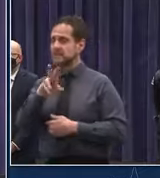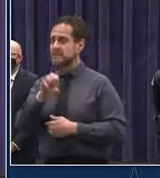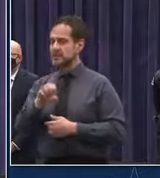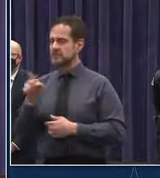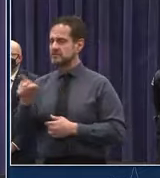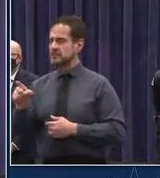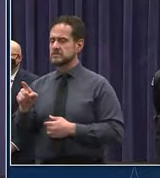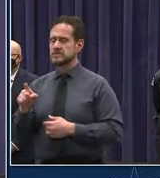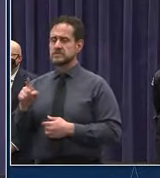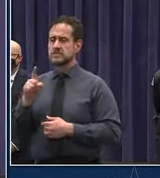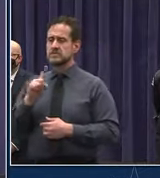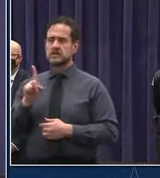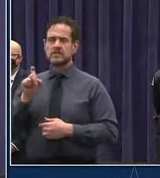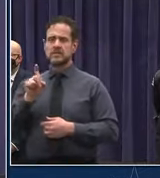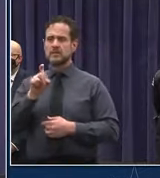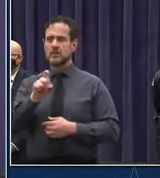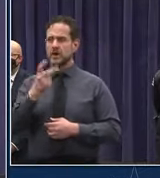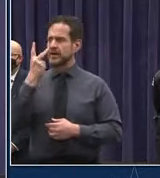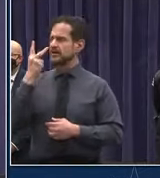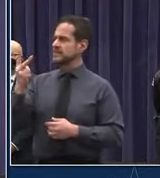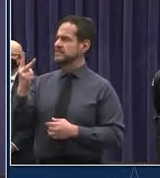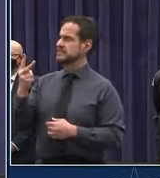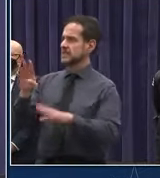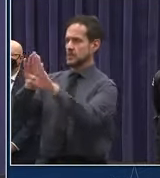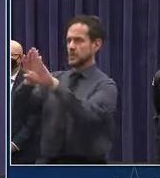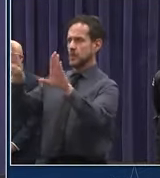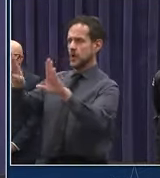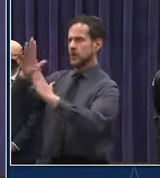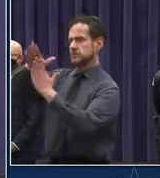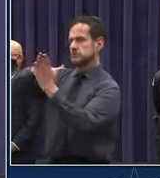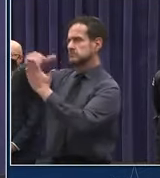Afraid because they believe that the gangs have taken